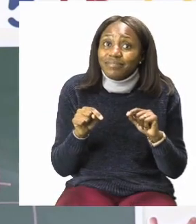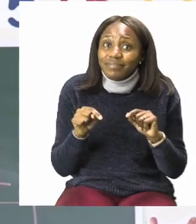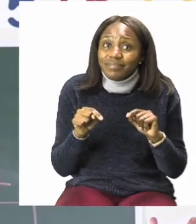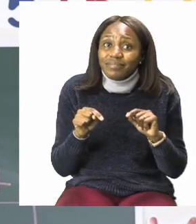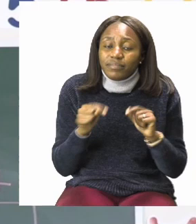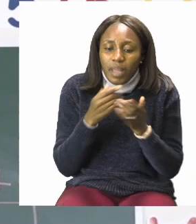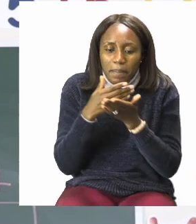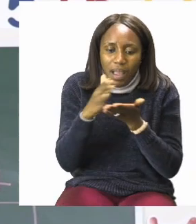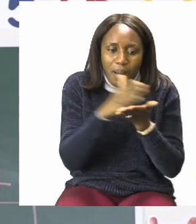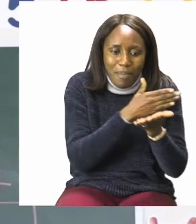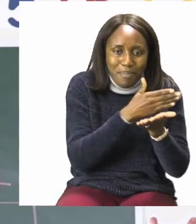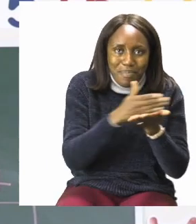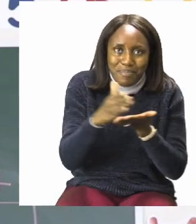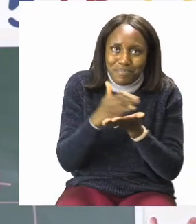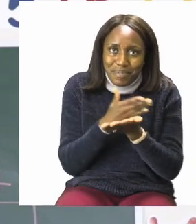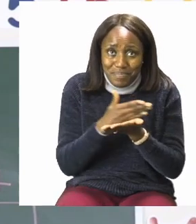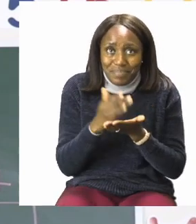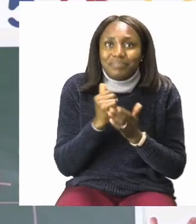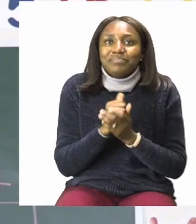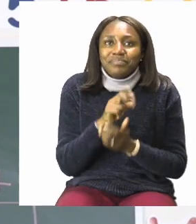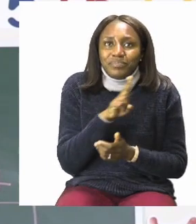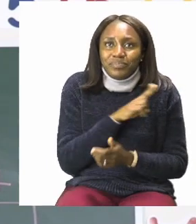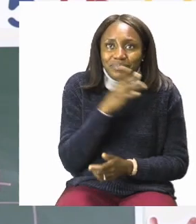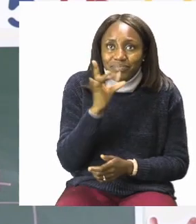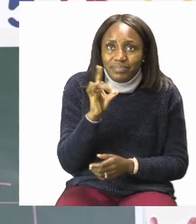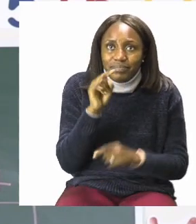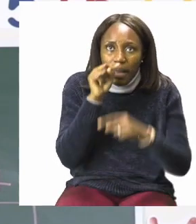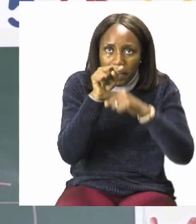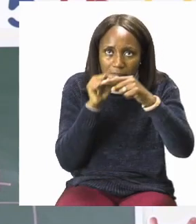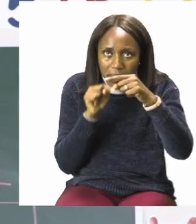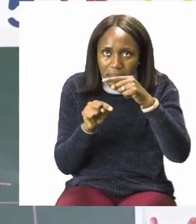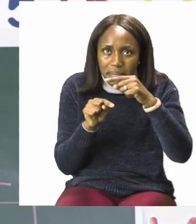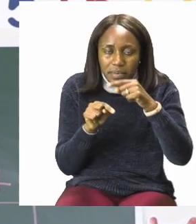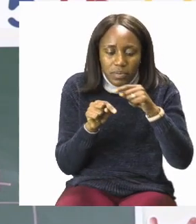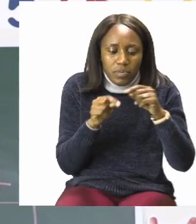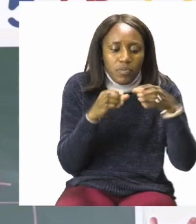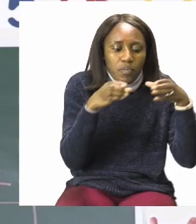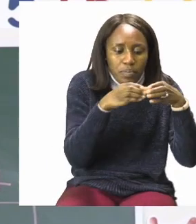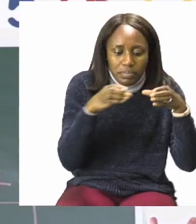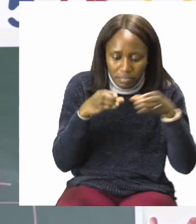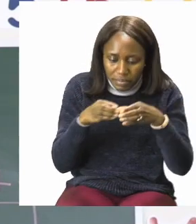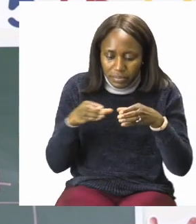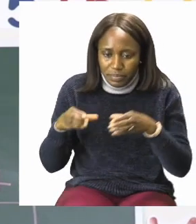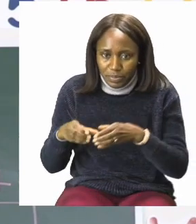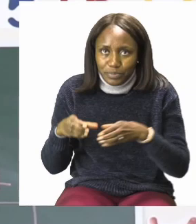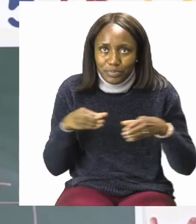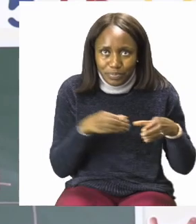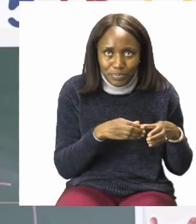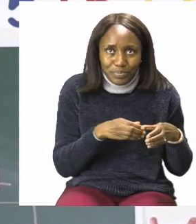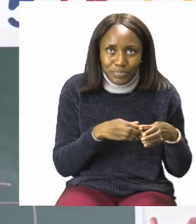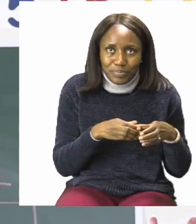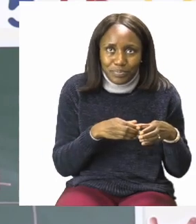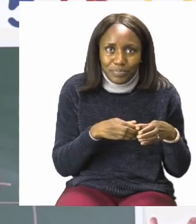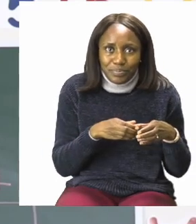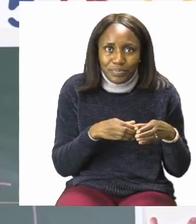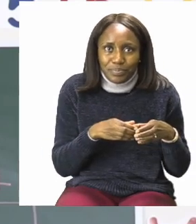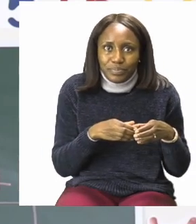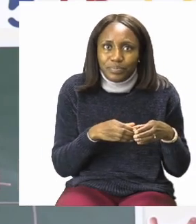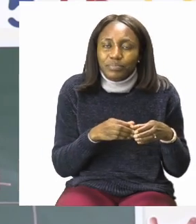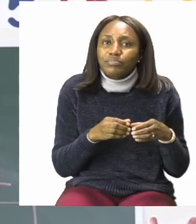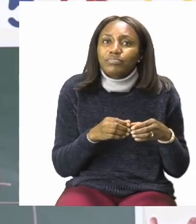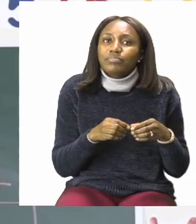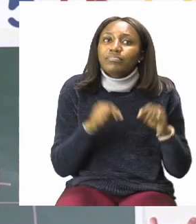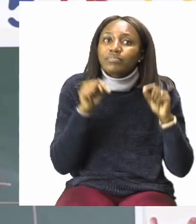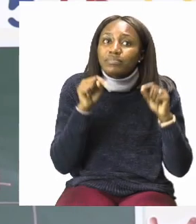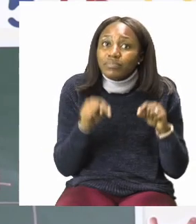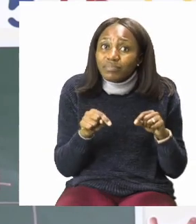shared 28, which means divided by and then put 4 in each of them, we are going to